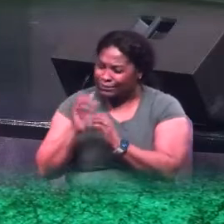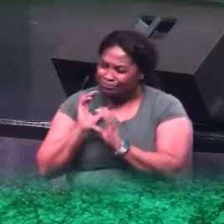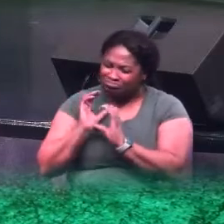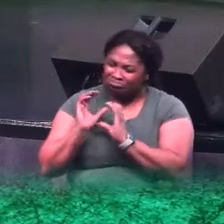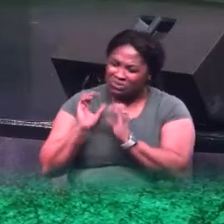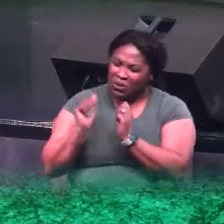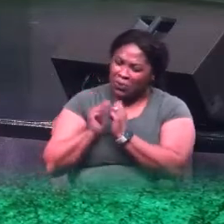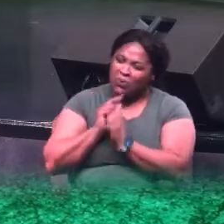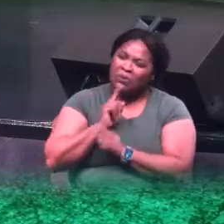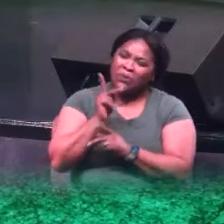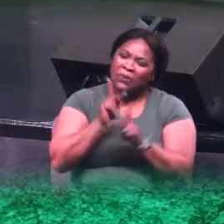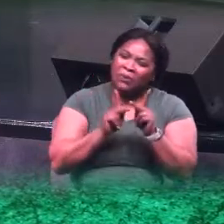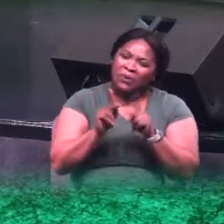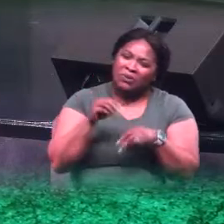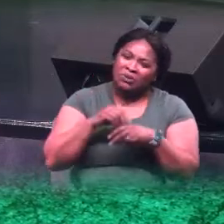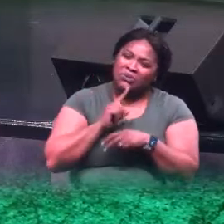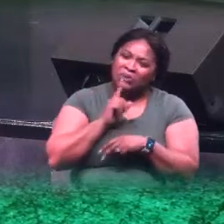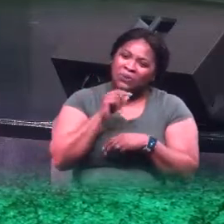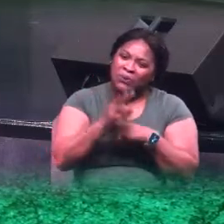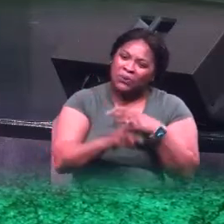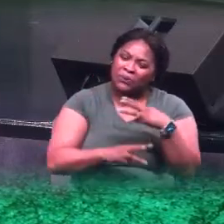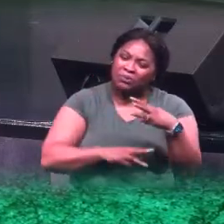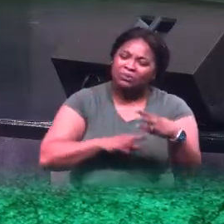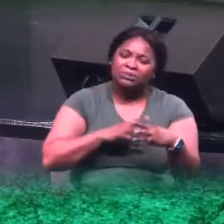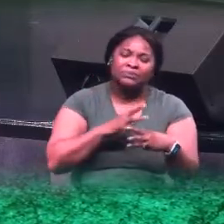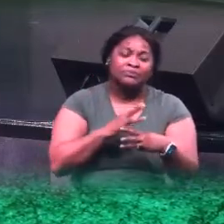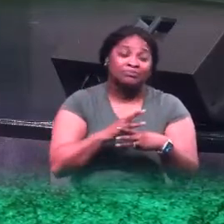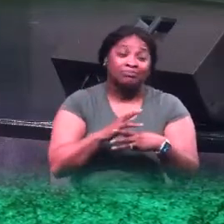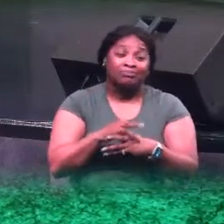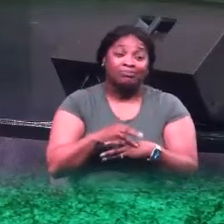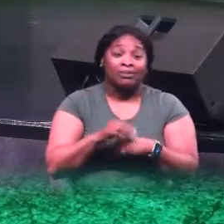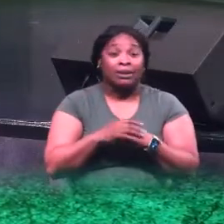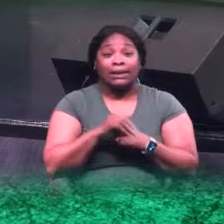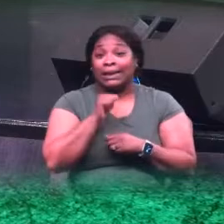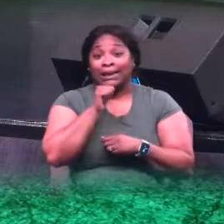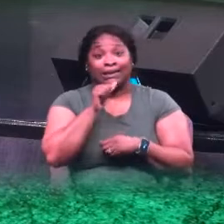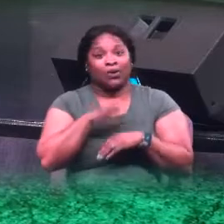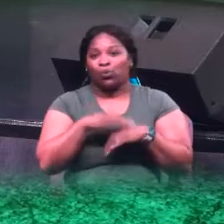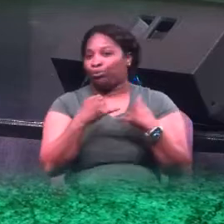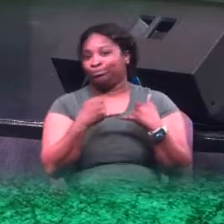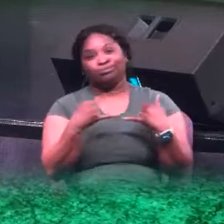with real people in the real world. Not on social media.